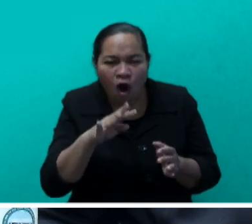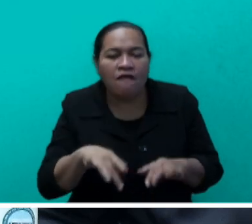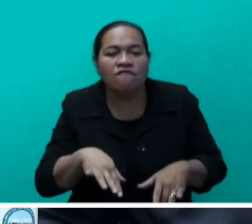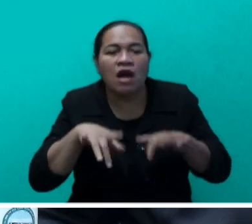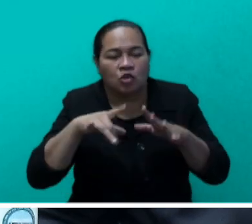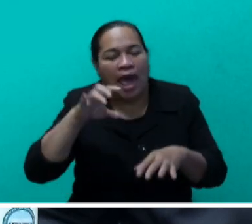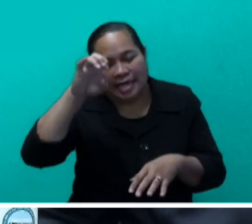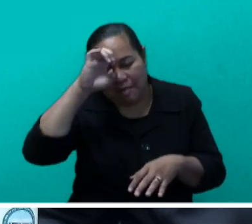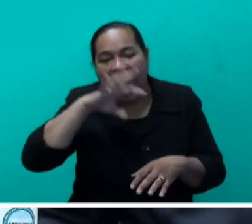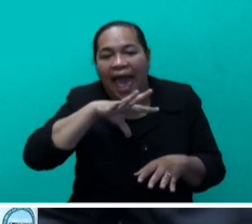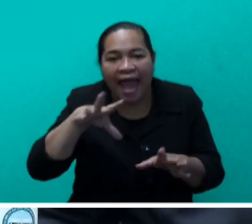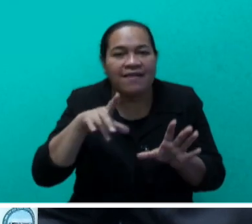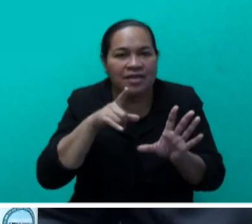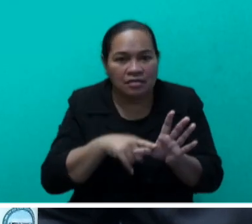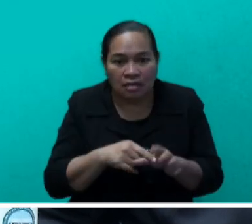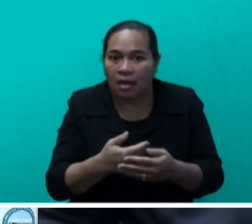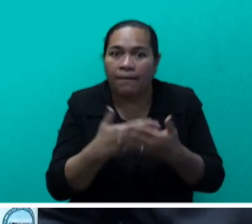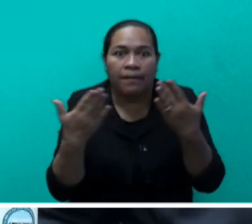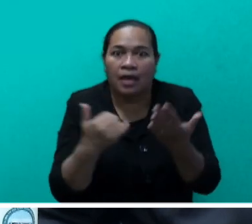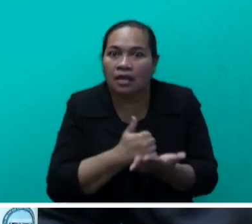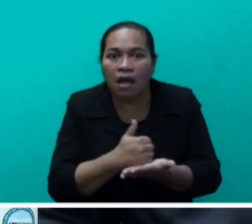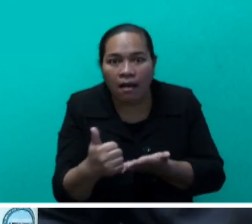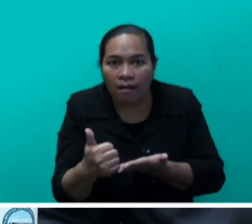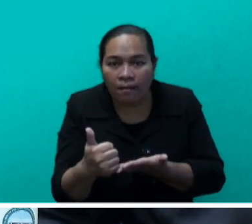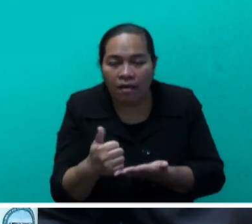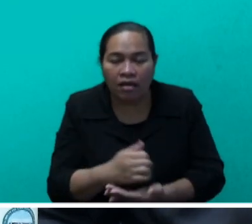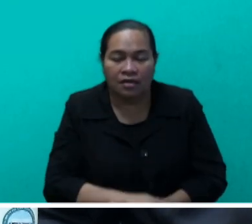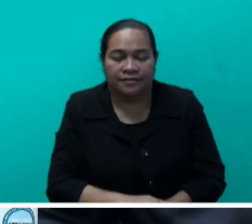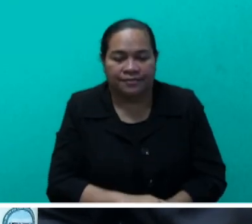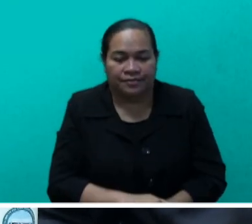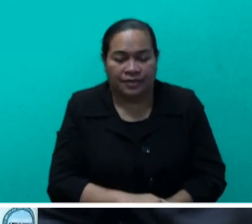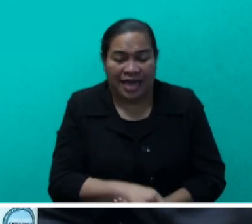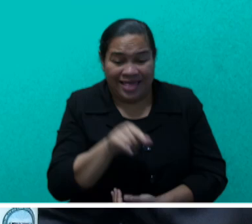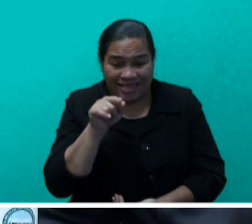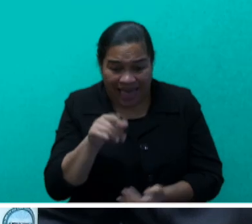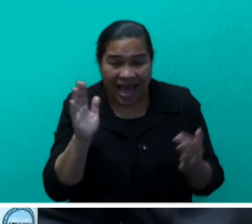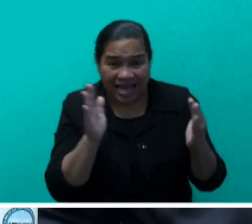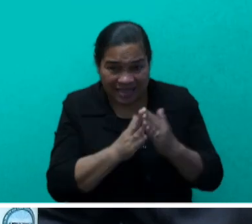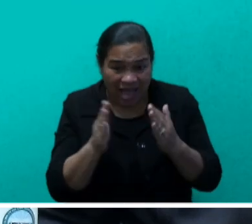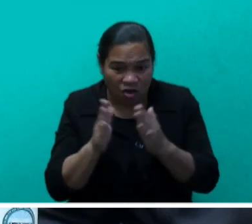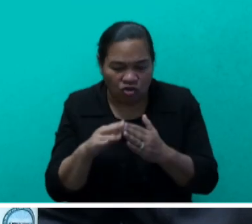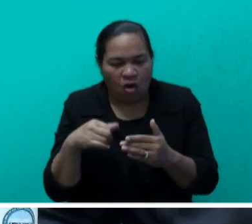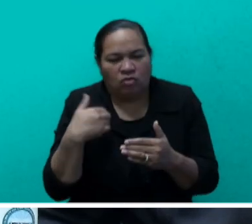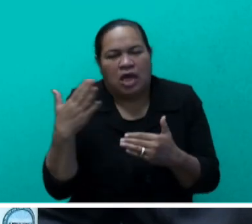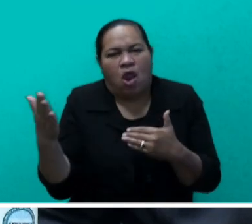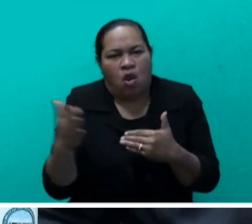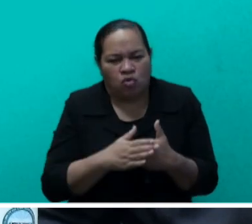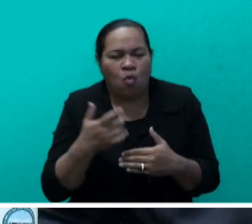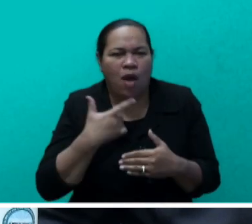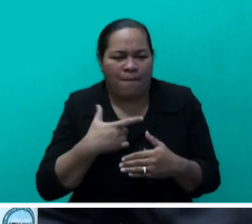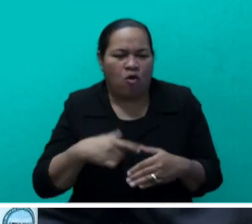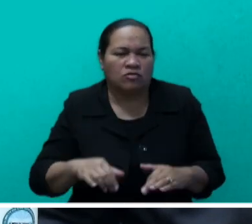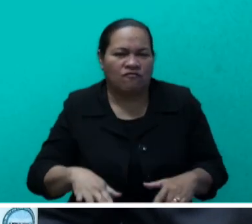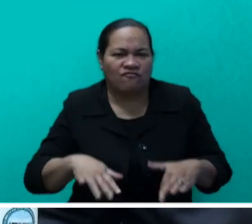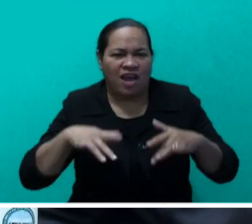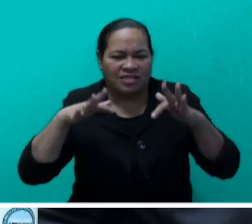Rakiraki. It's really a big number. Mr. Speaker, sir, the town is usually closed due to floods, and the